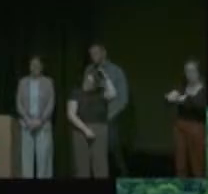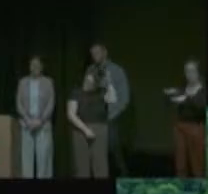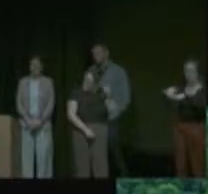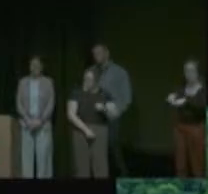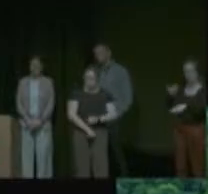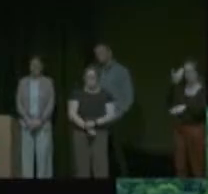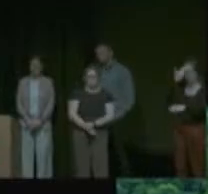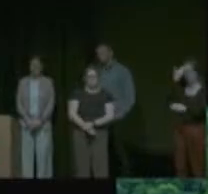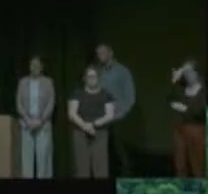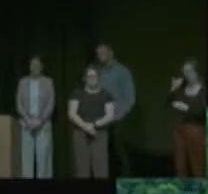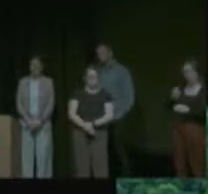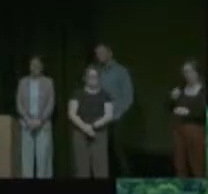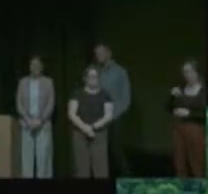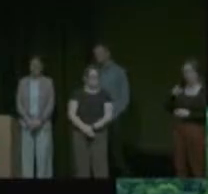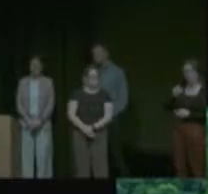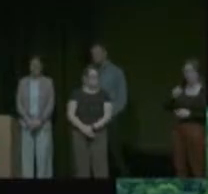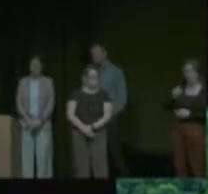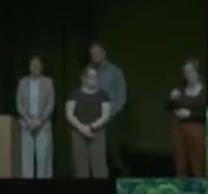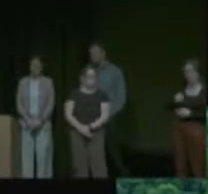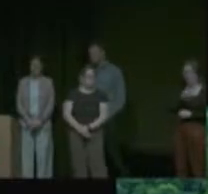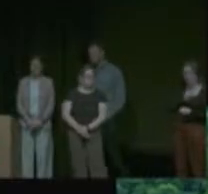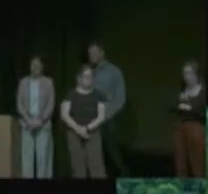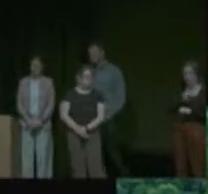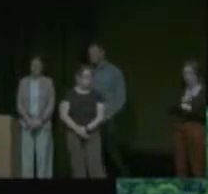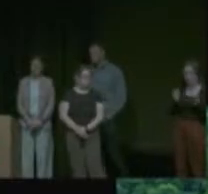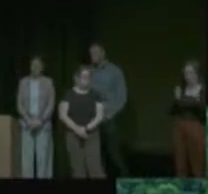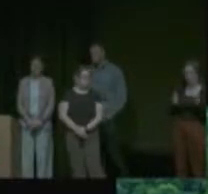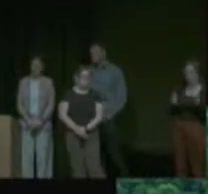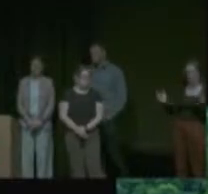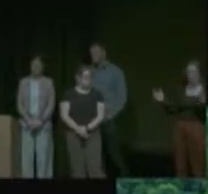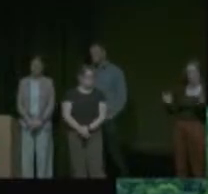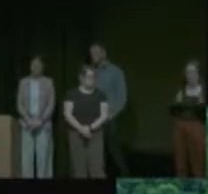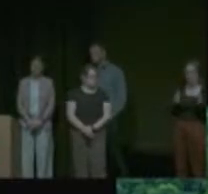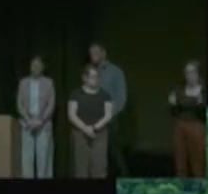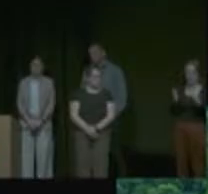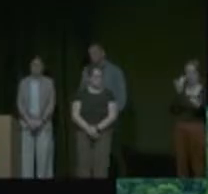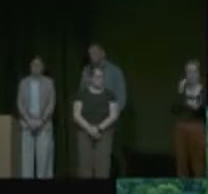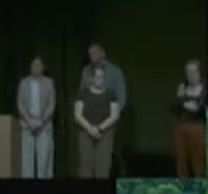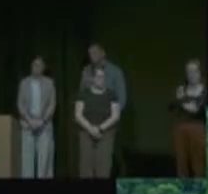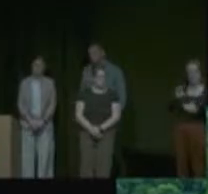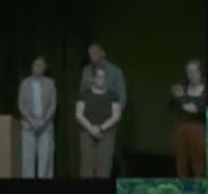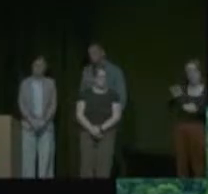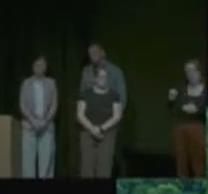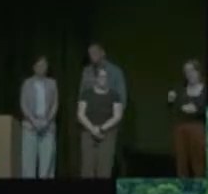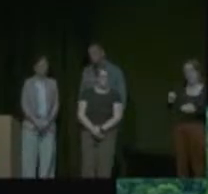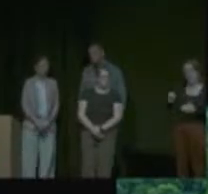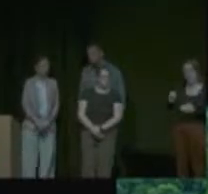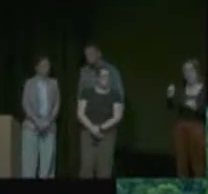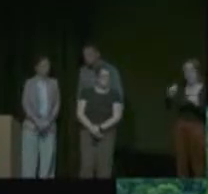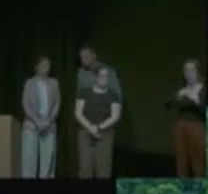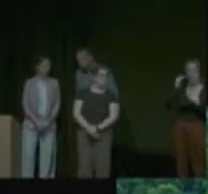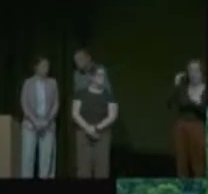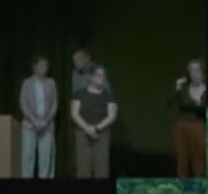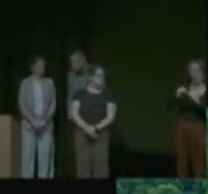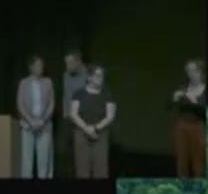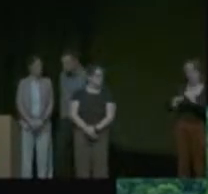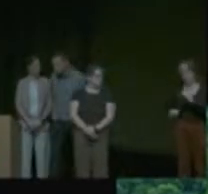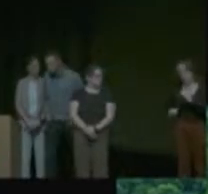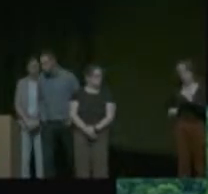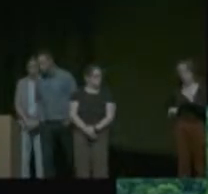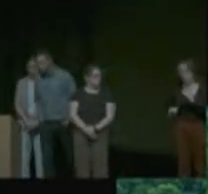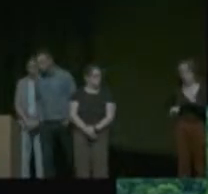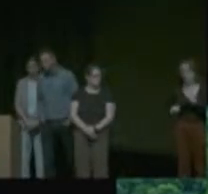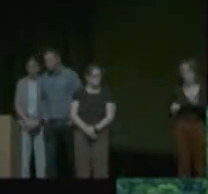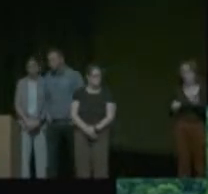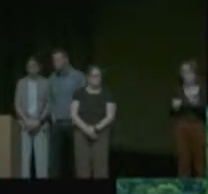range is on the flow of the river? As far as like CFS goes, like what's too high and what's too low? And